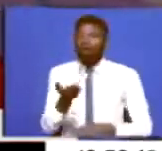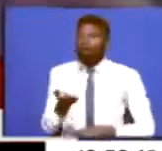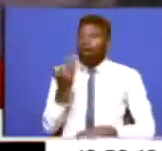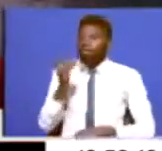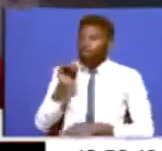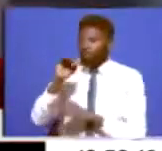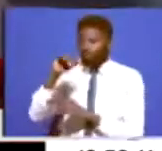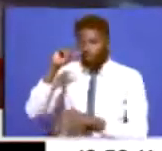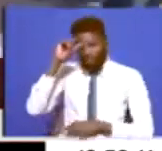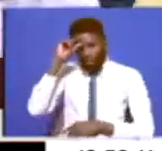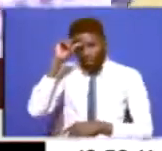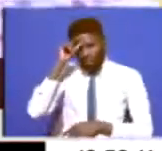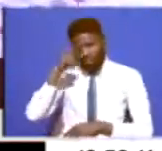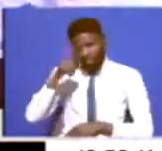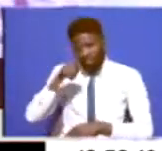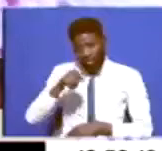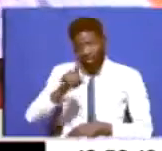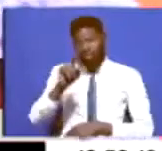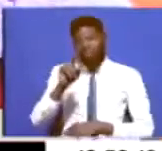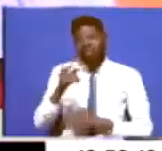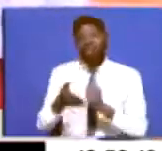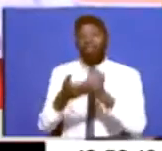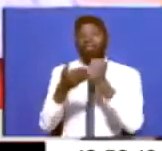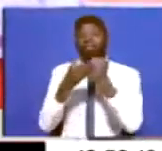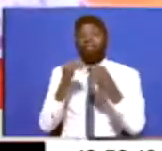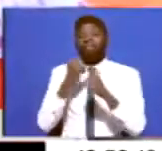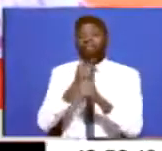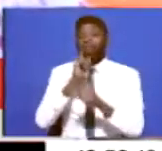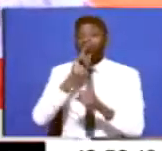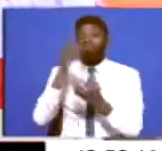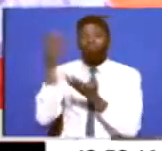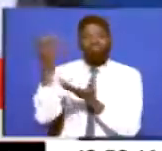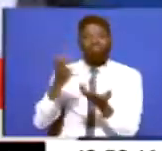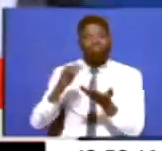and increase the supplies and reduce the prices.